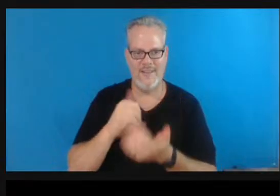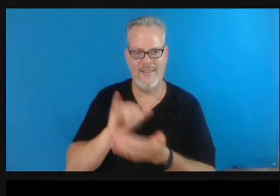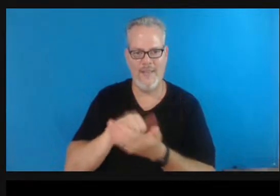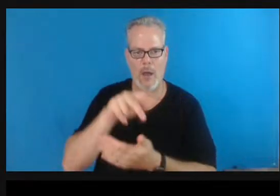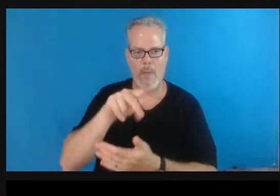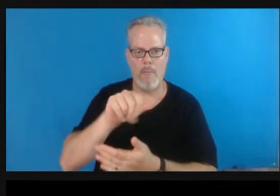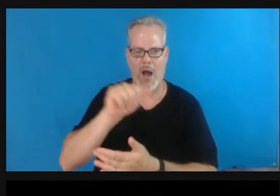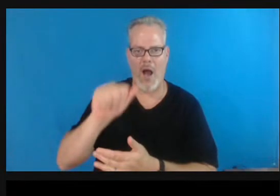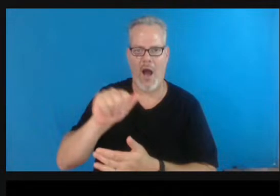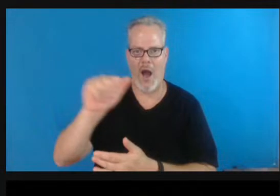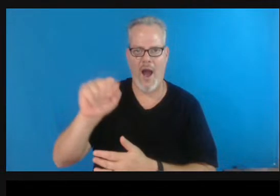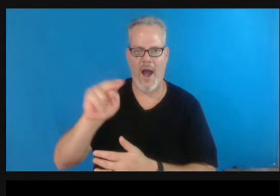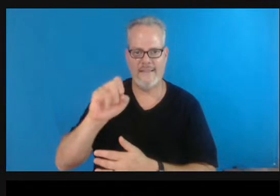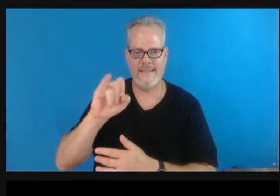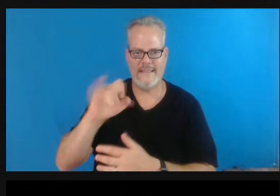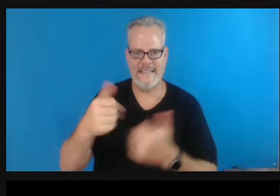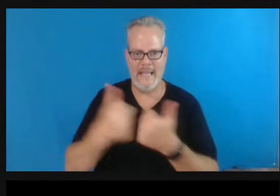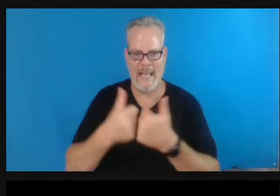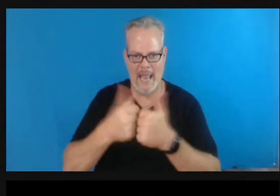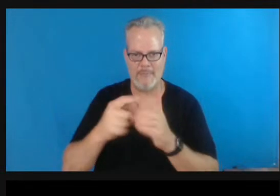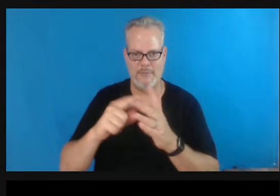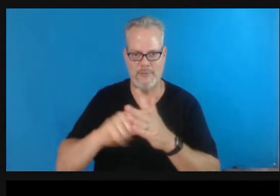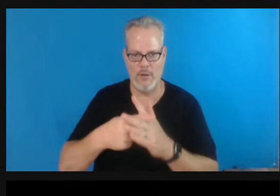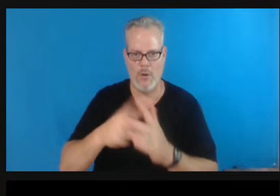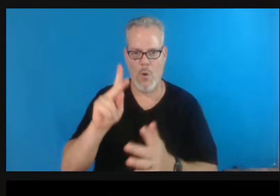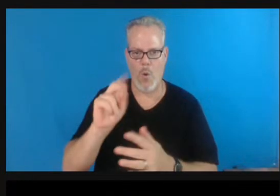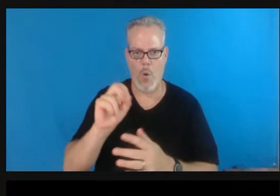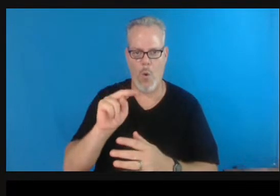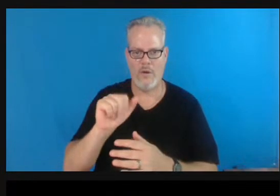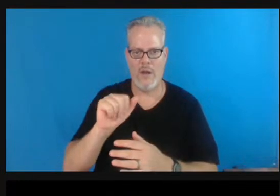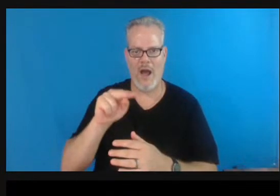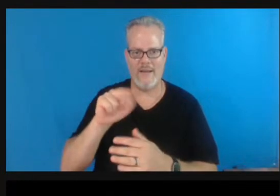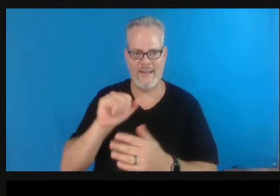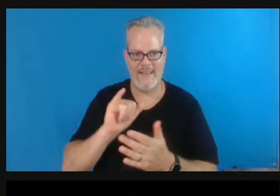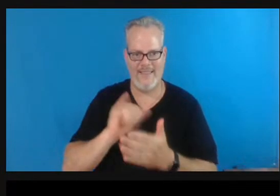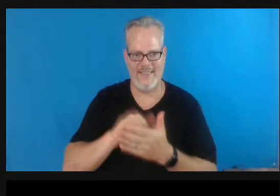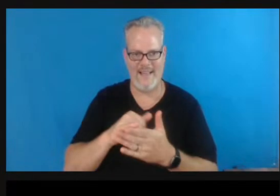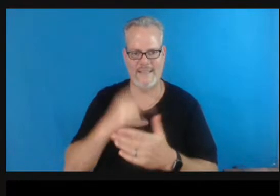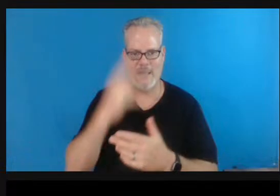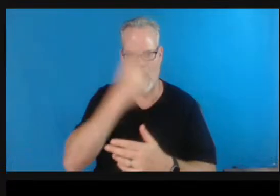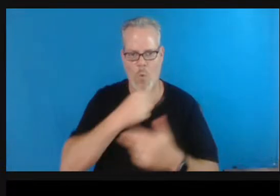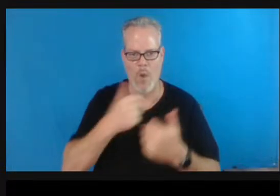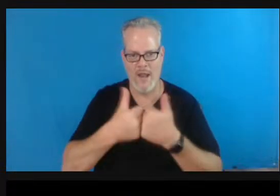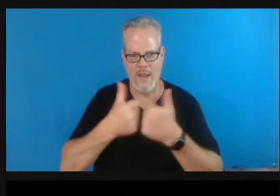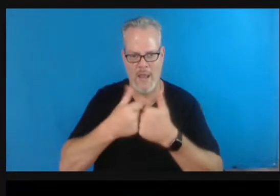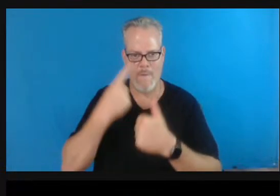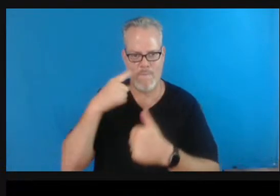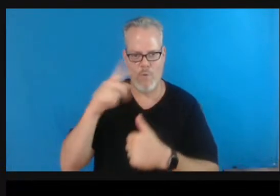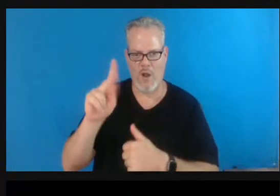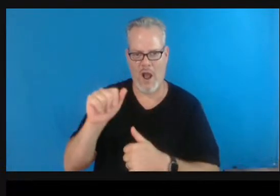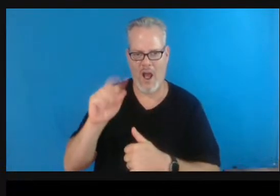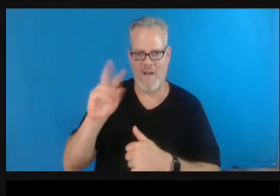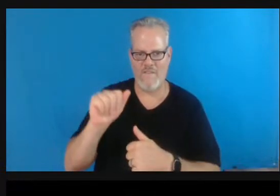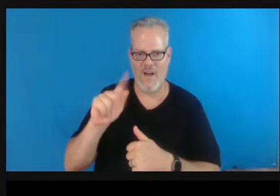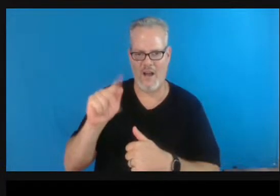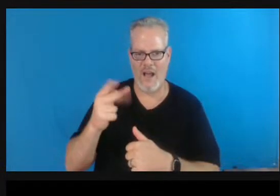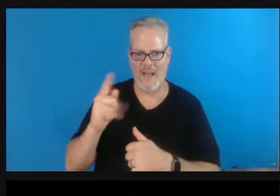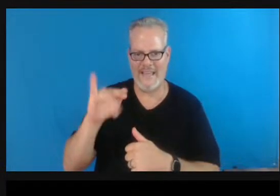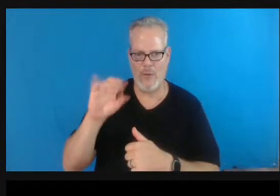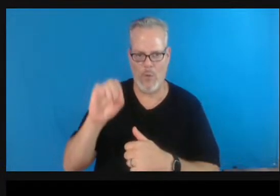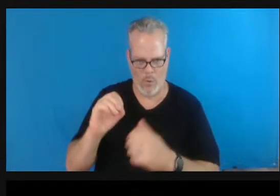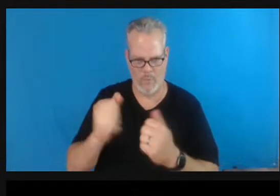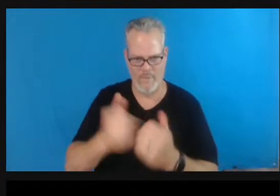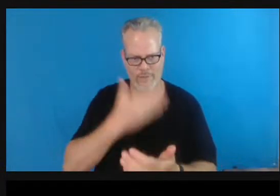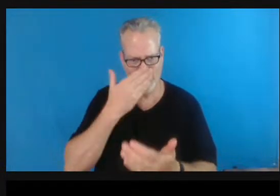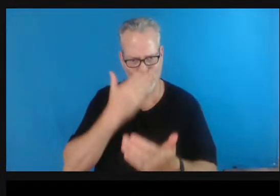games begin. Konani is a Hawaiian game for kawa kahiko. Fun to play with or without experience.